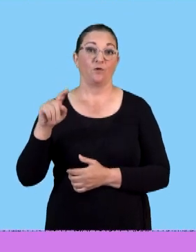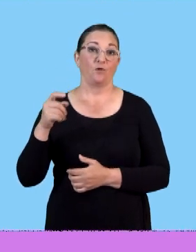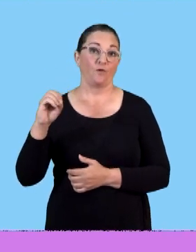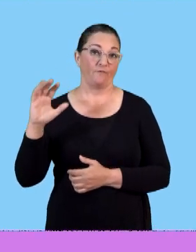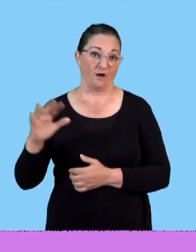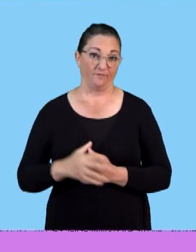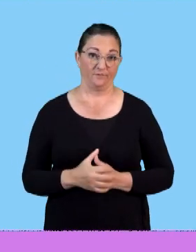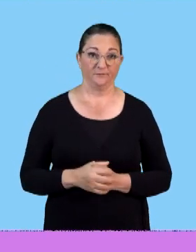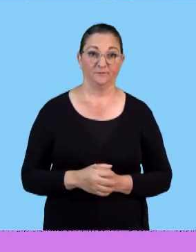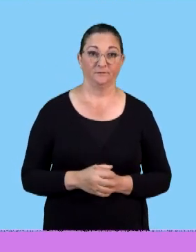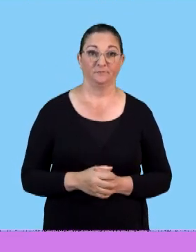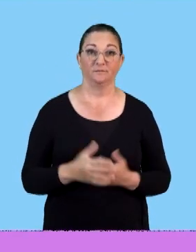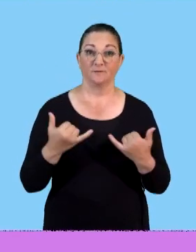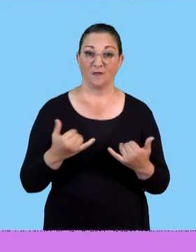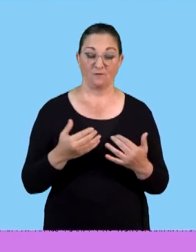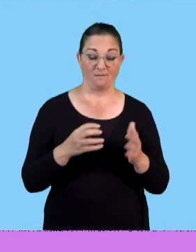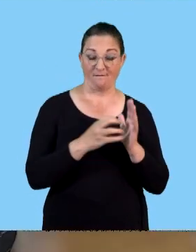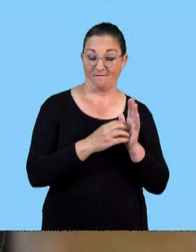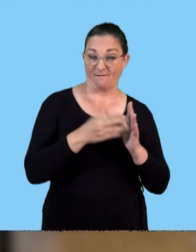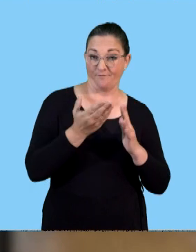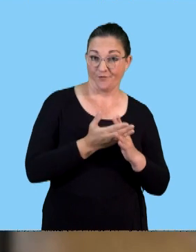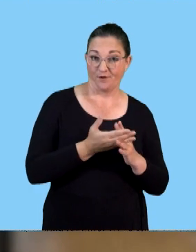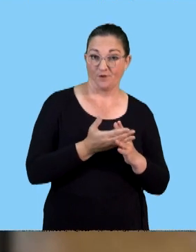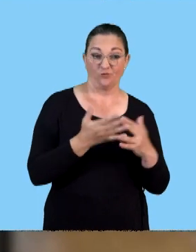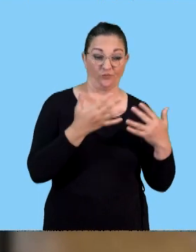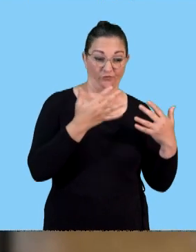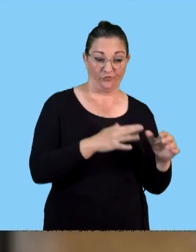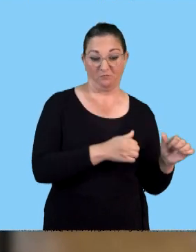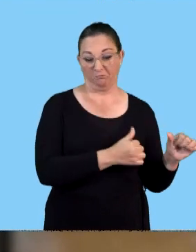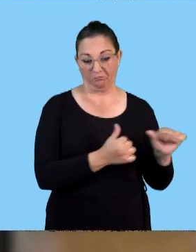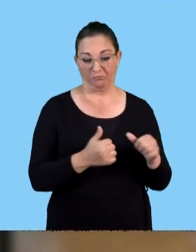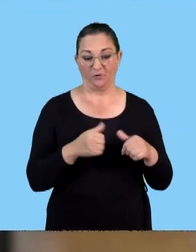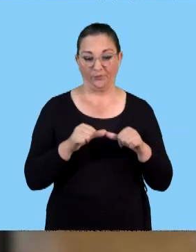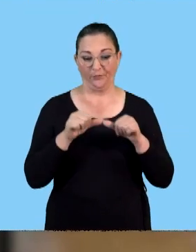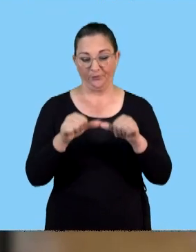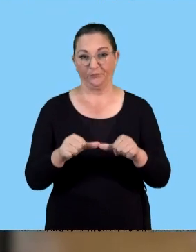537,034 rand and 5 cents. Guys, let us quickly break,